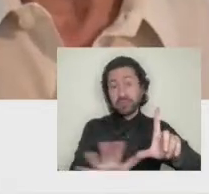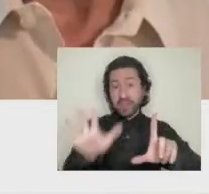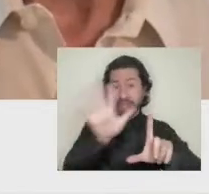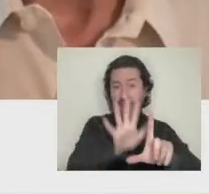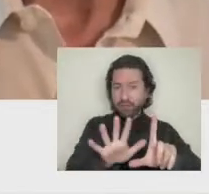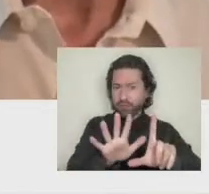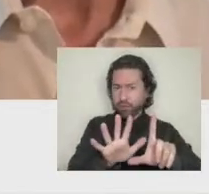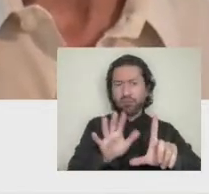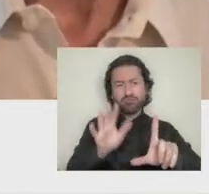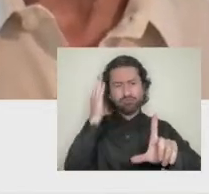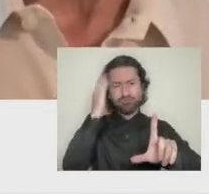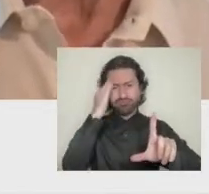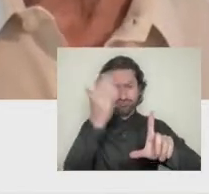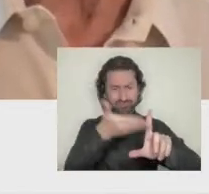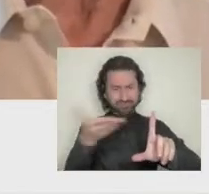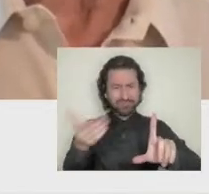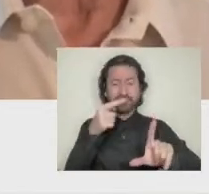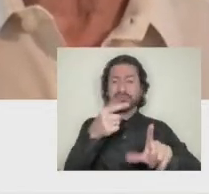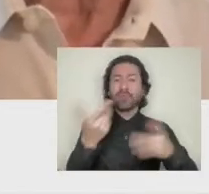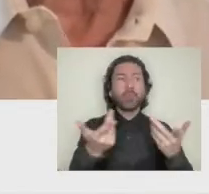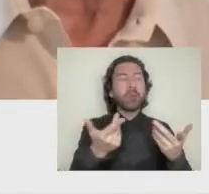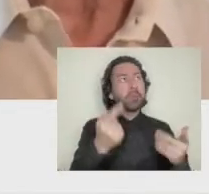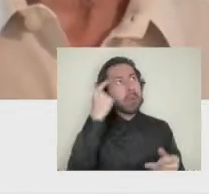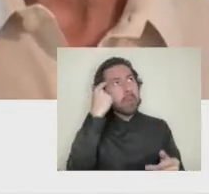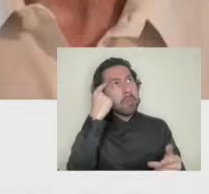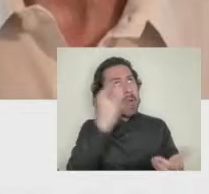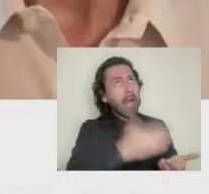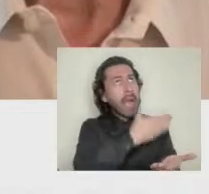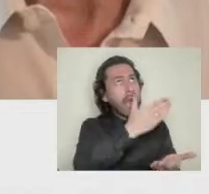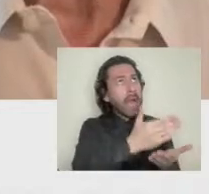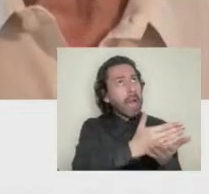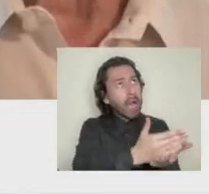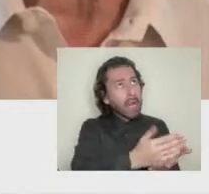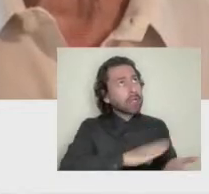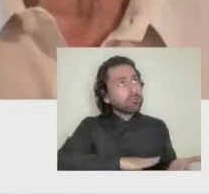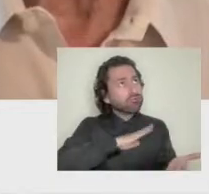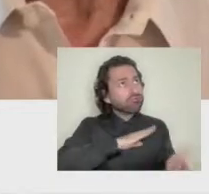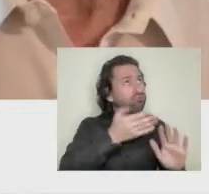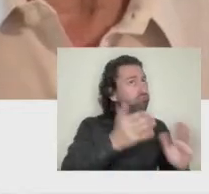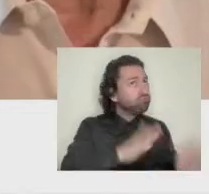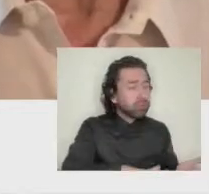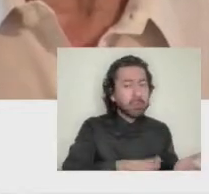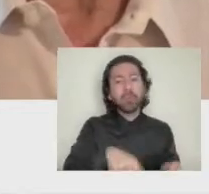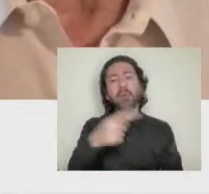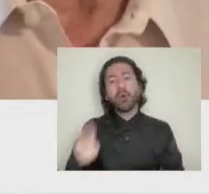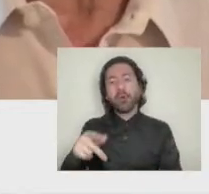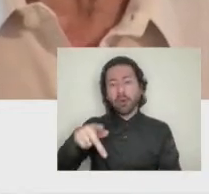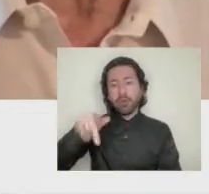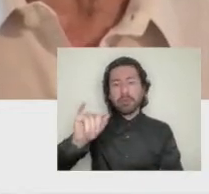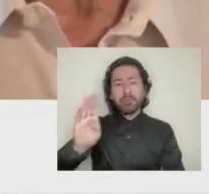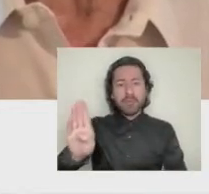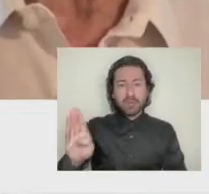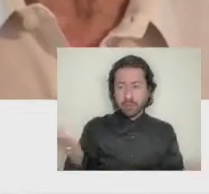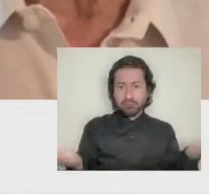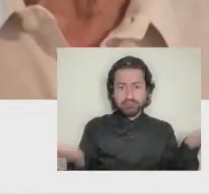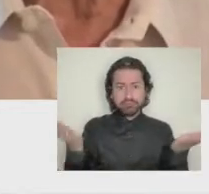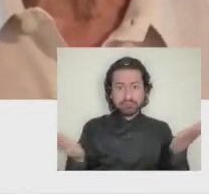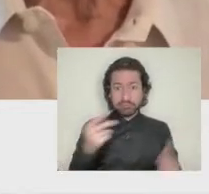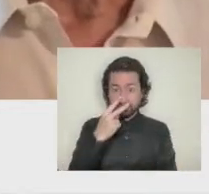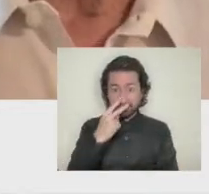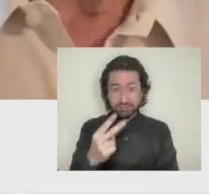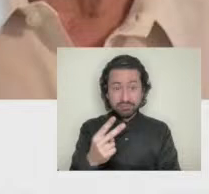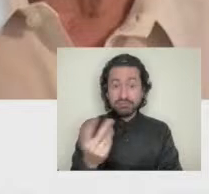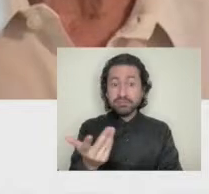capita on a log scale. And you can see that life expectancy seems to